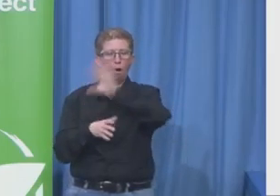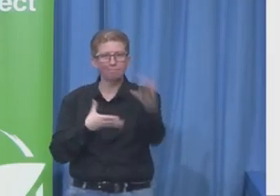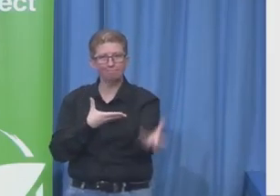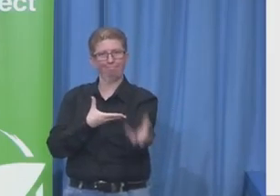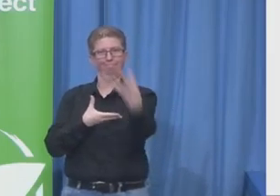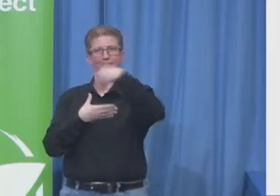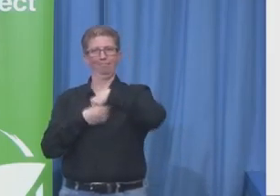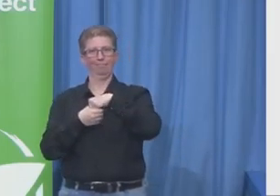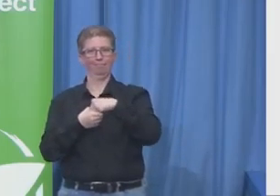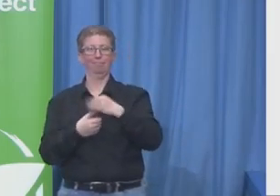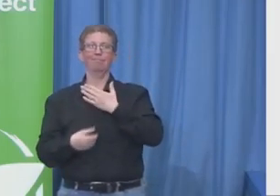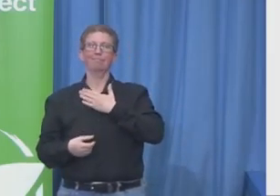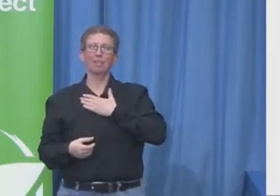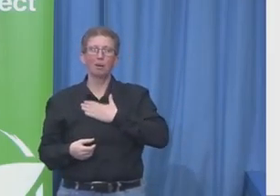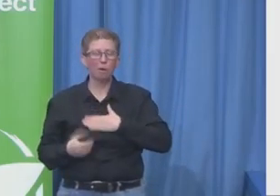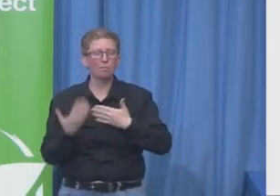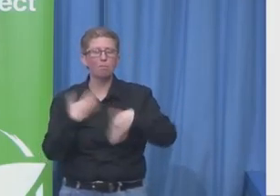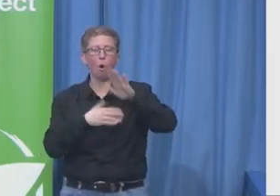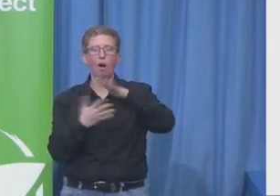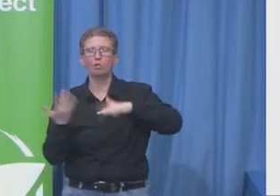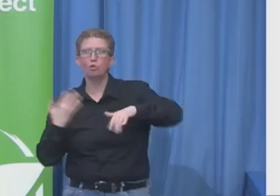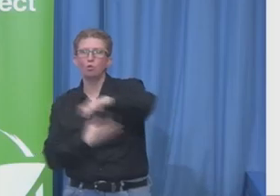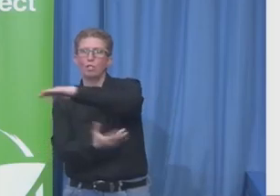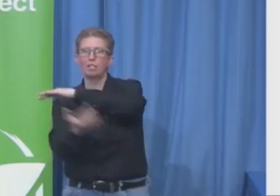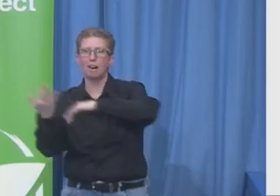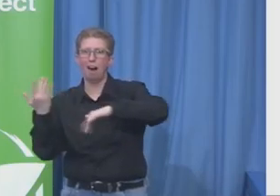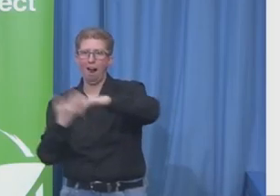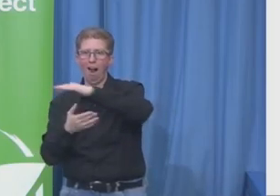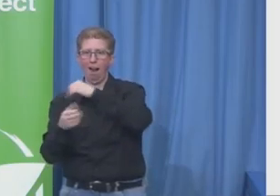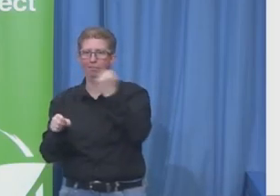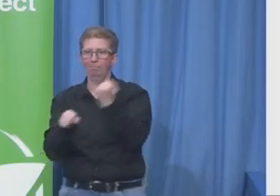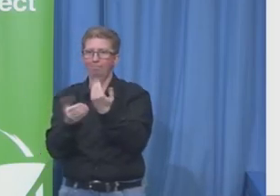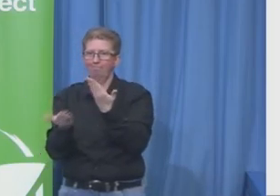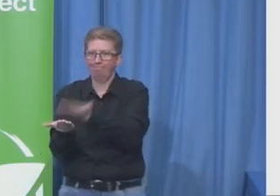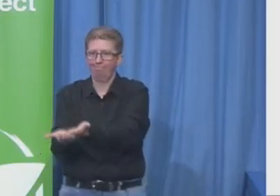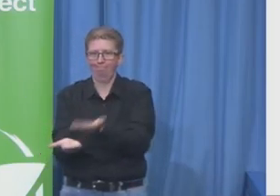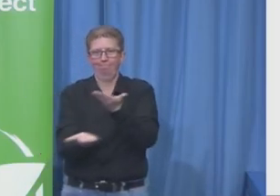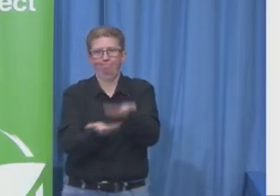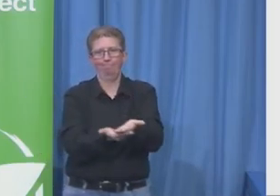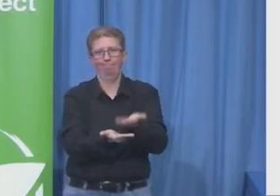employment services, vocational training center, or microfinance